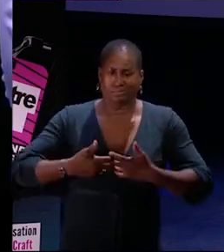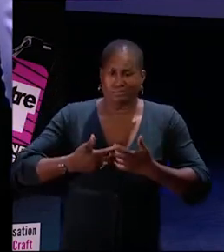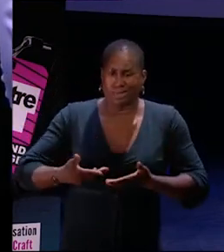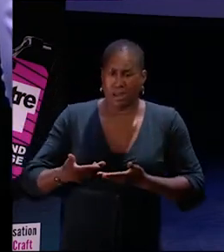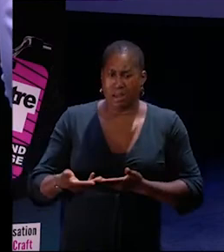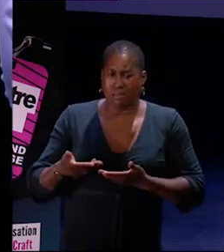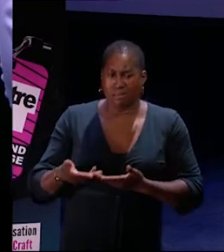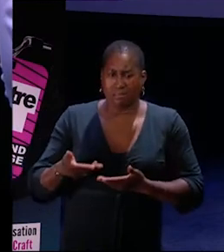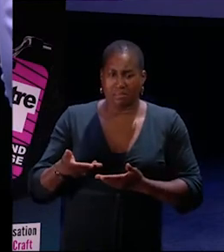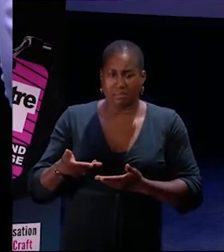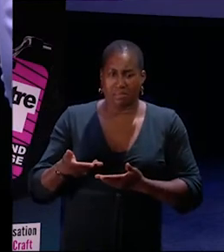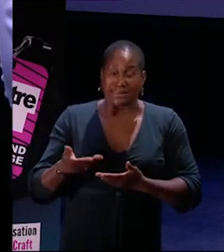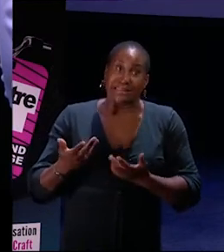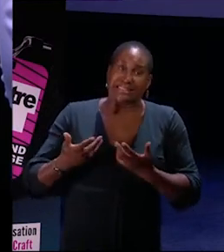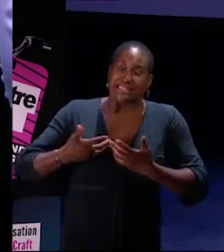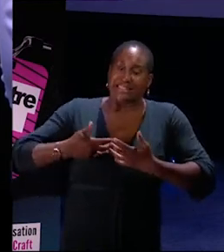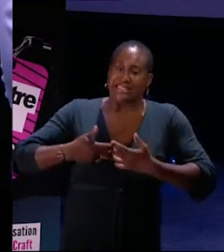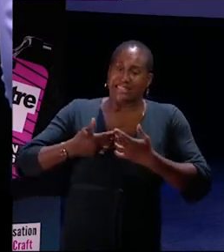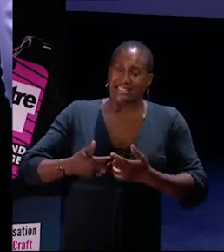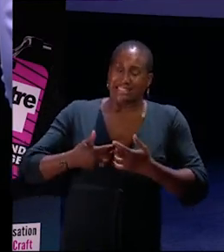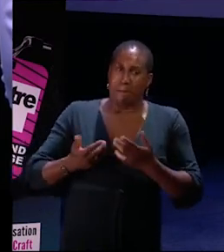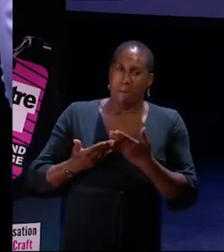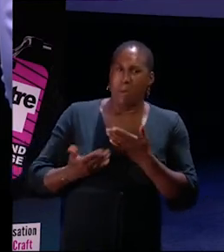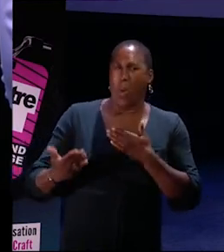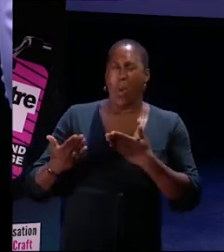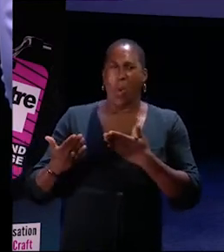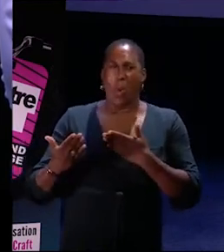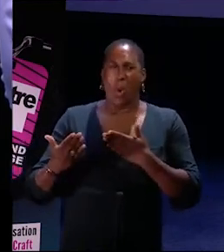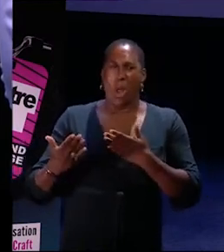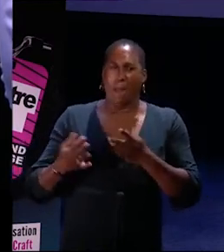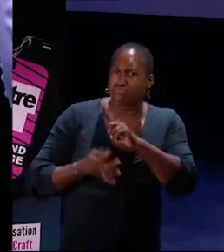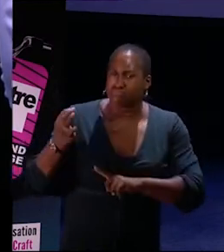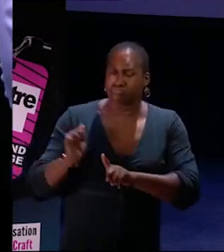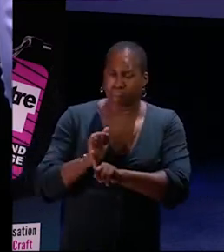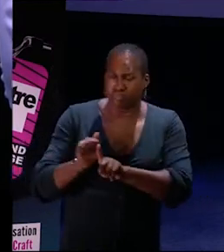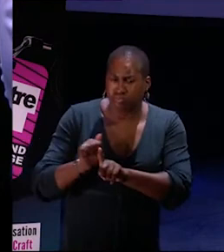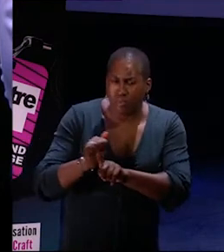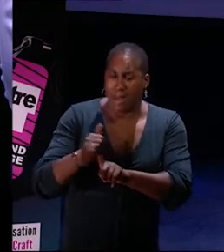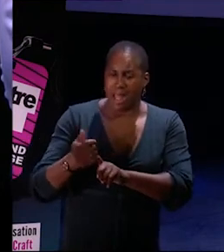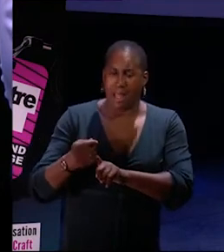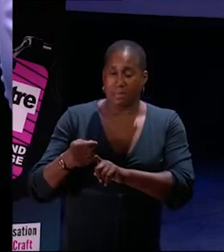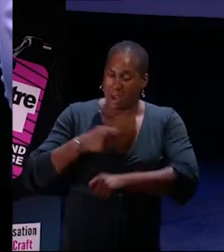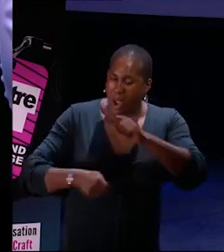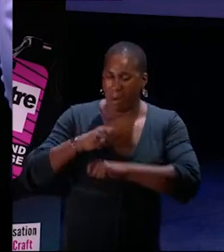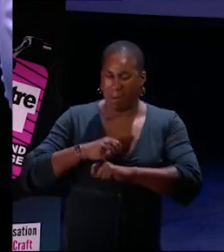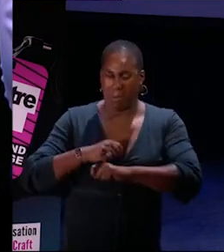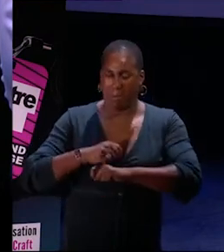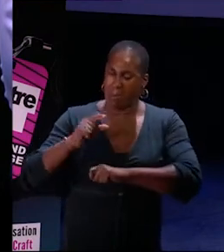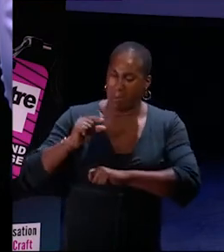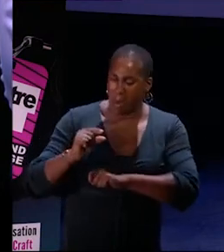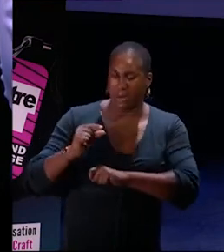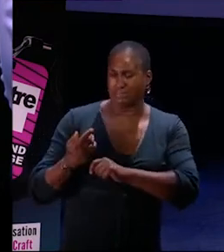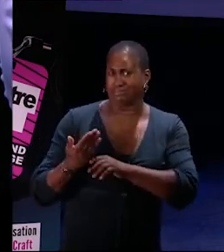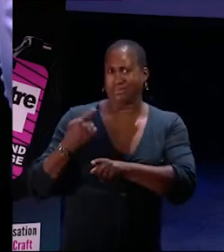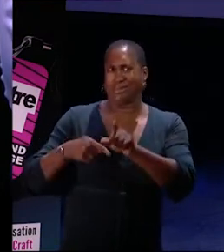is, because the technology is getting more efficient and smaller and lighter, you can cram a lot more technology into a